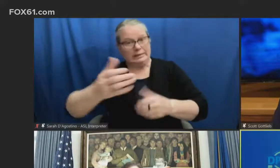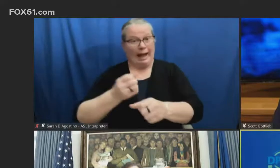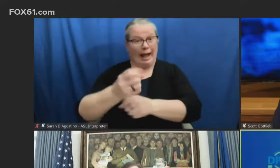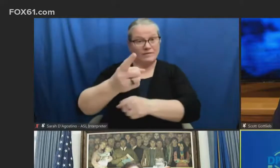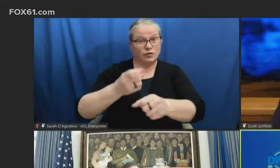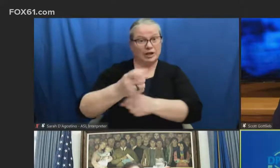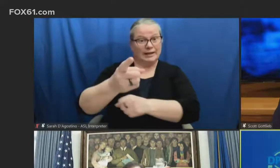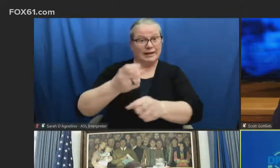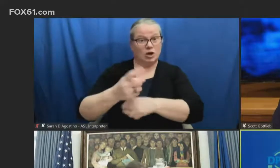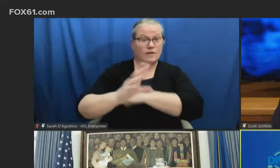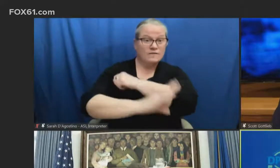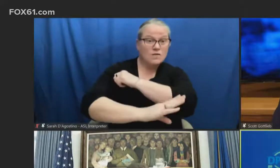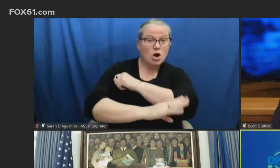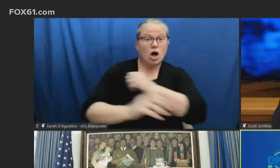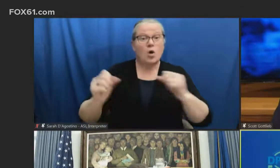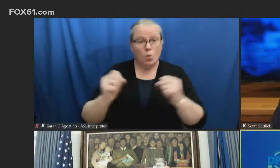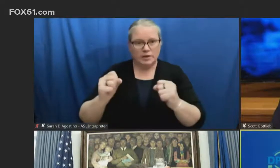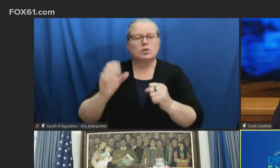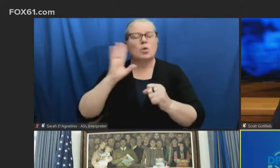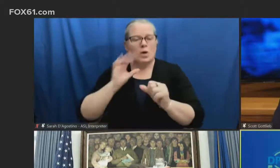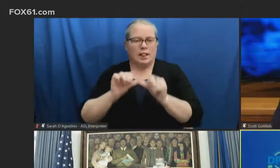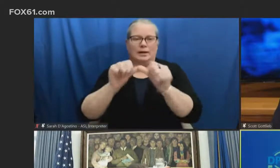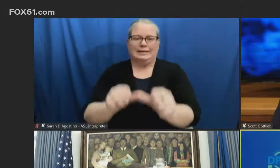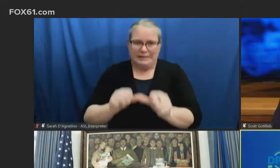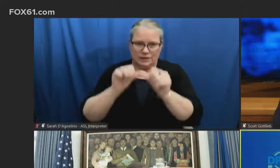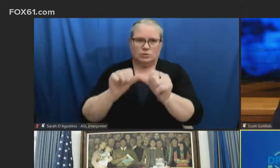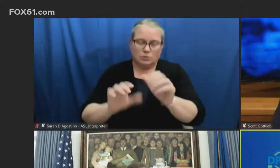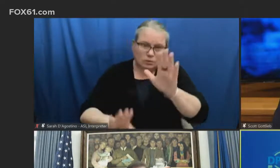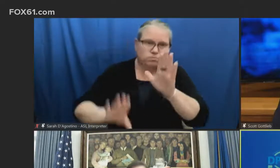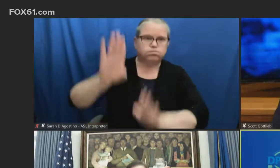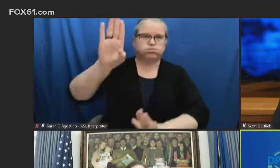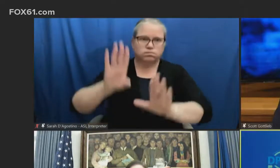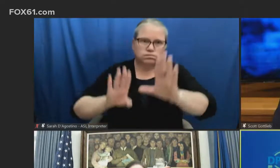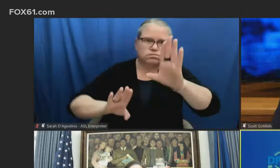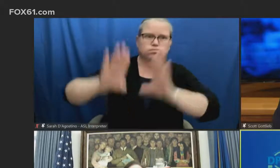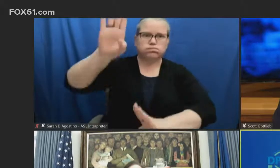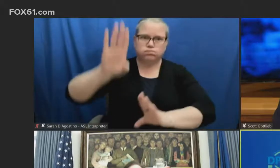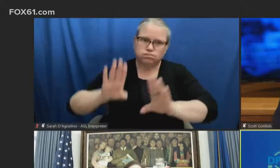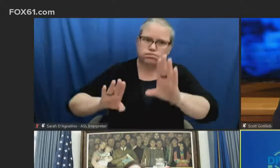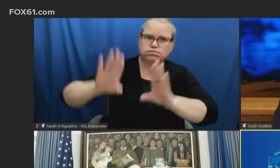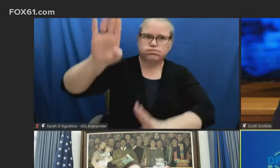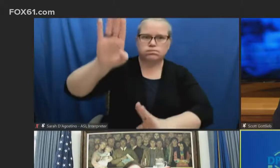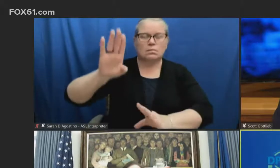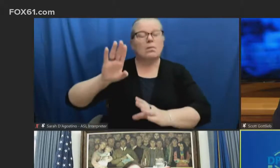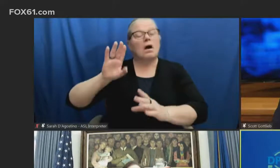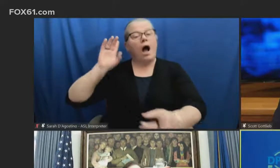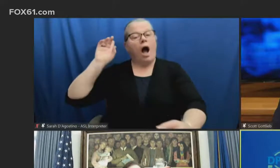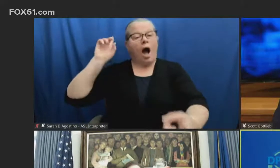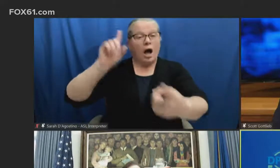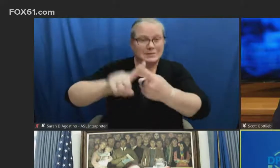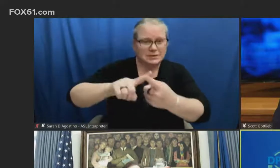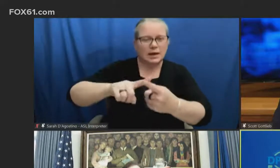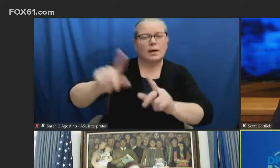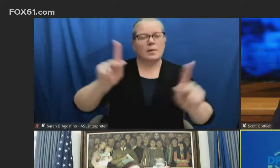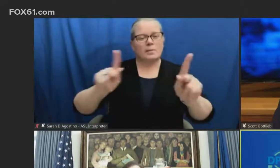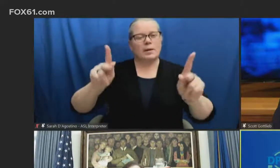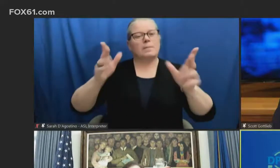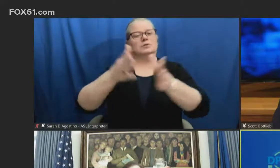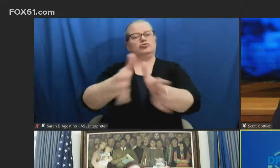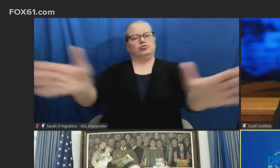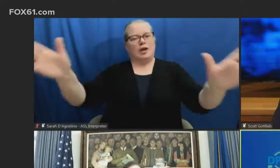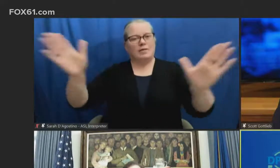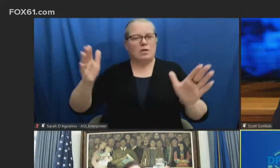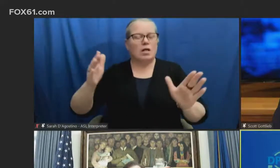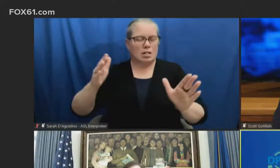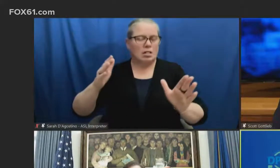more and more of our population at large has immunity within it. And this concept of herd